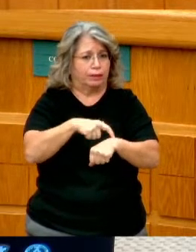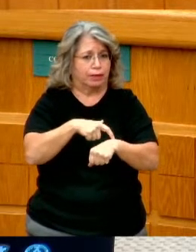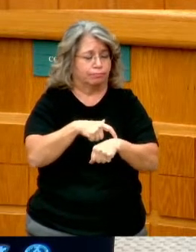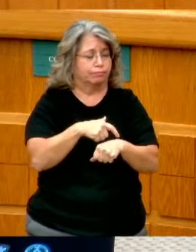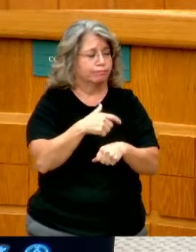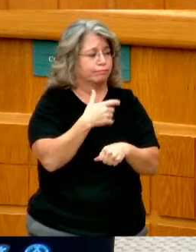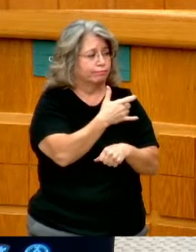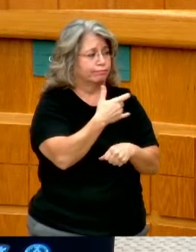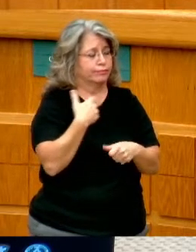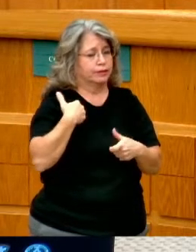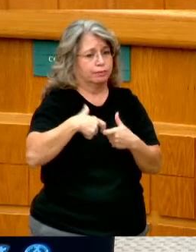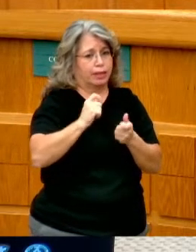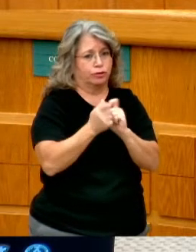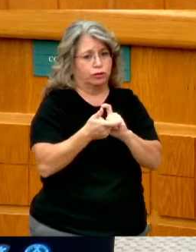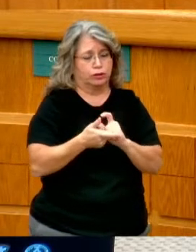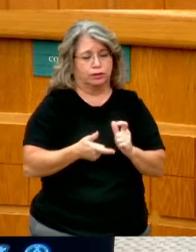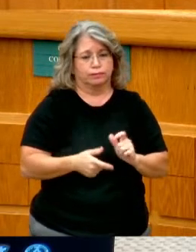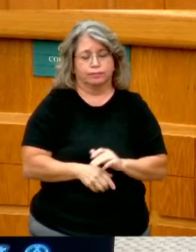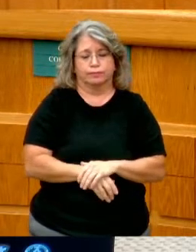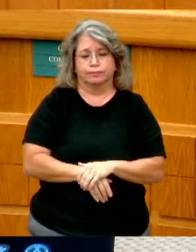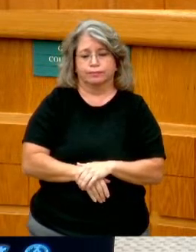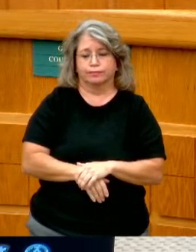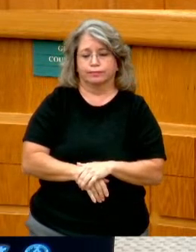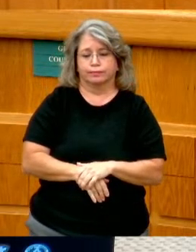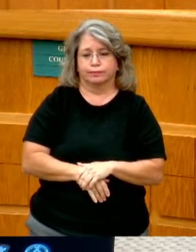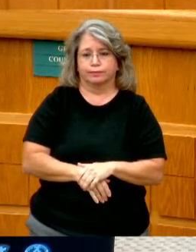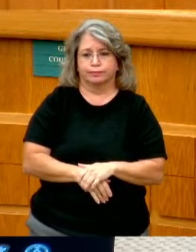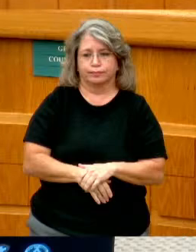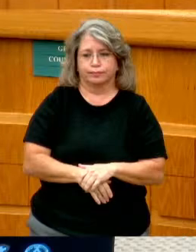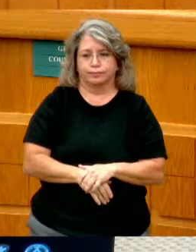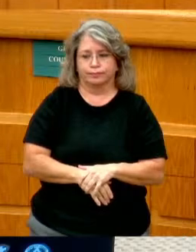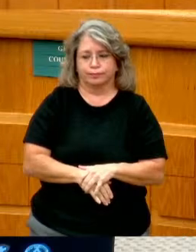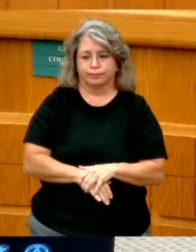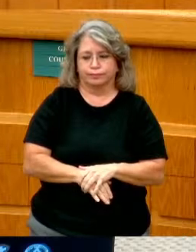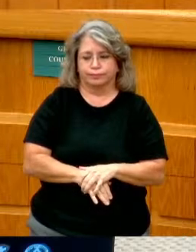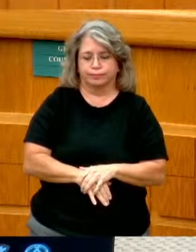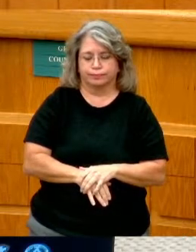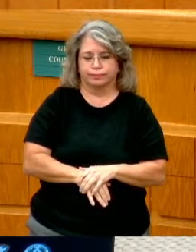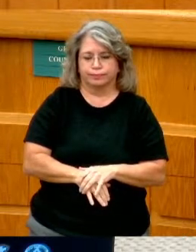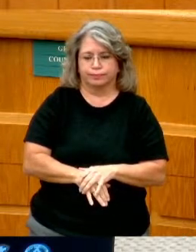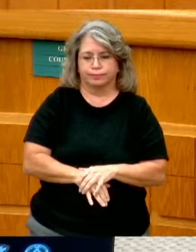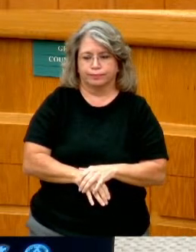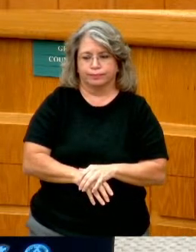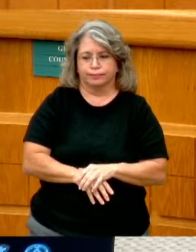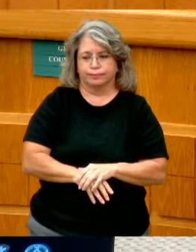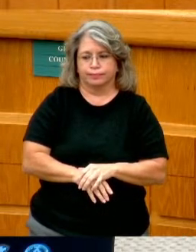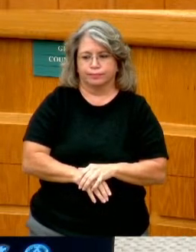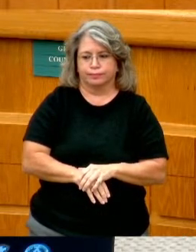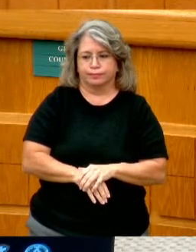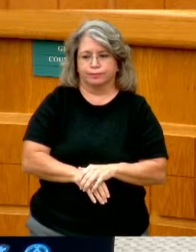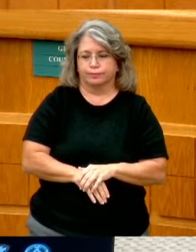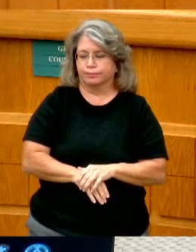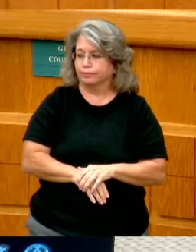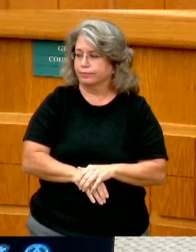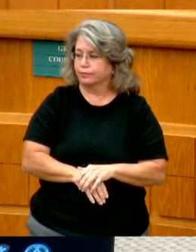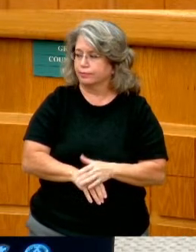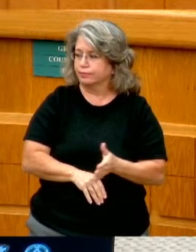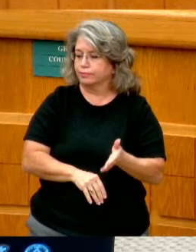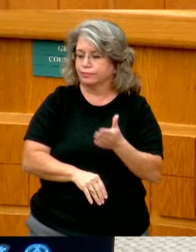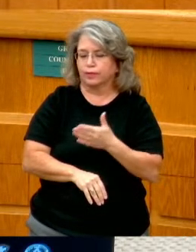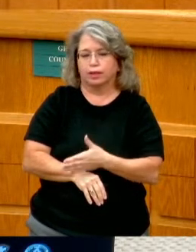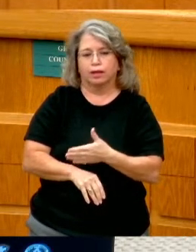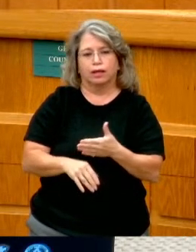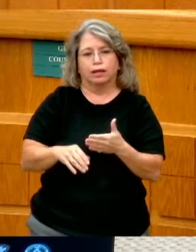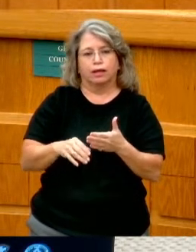cita? No. Llegue lo más cercano a la hora de su cita. Le pedimos haga de su parte para poder mantener bien la coordinación. Can